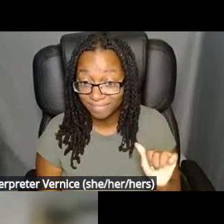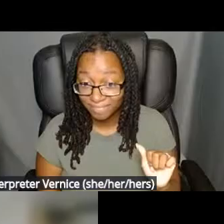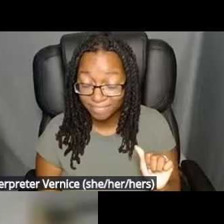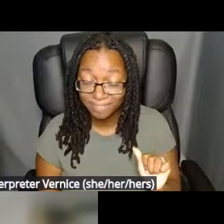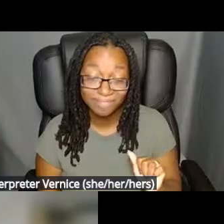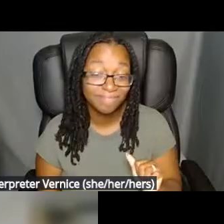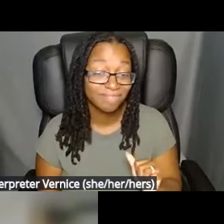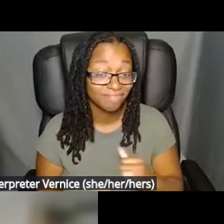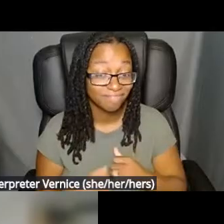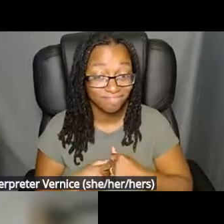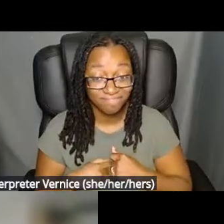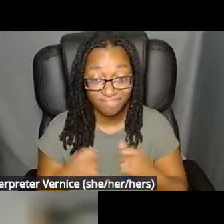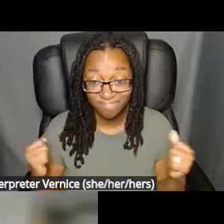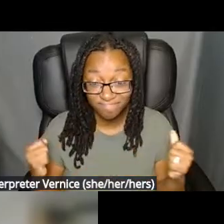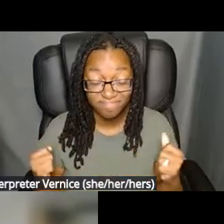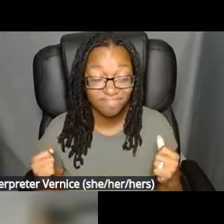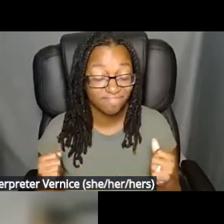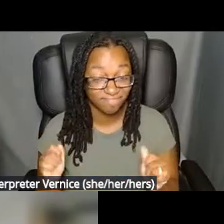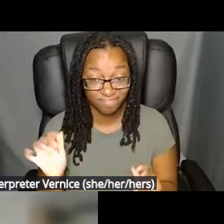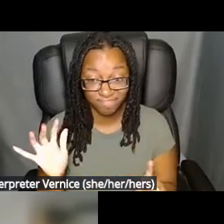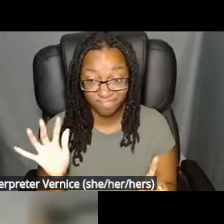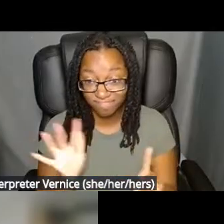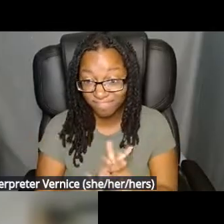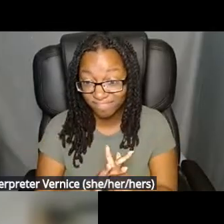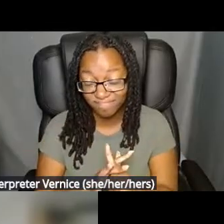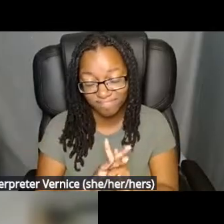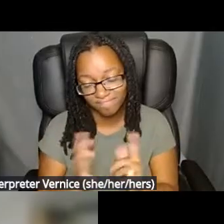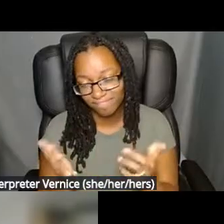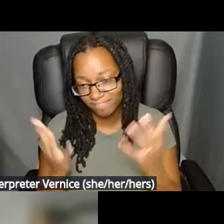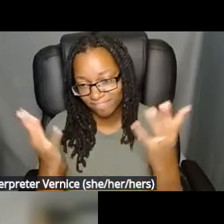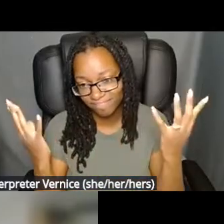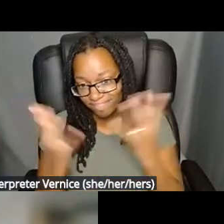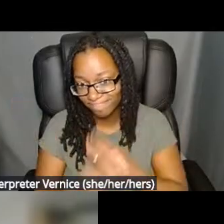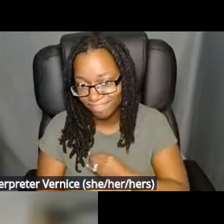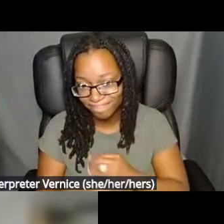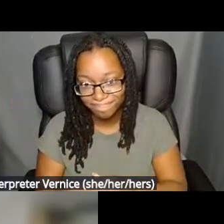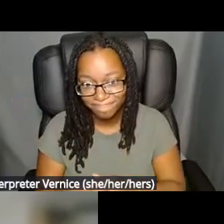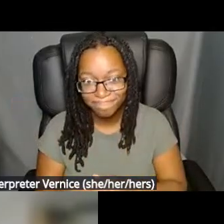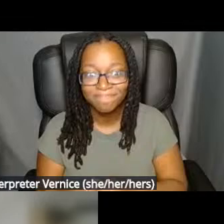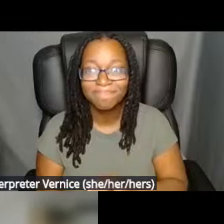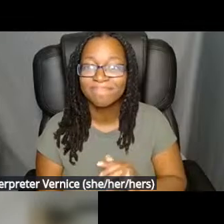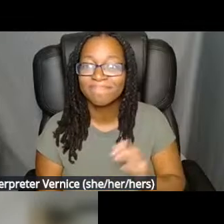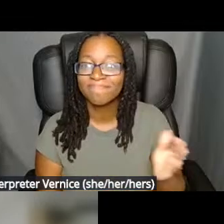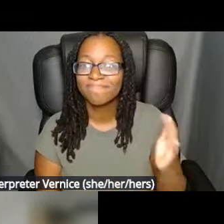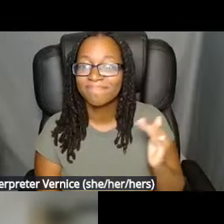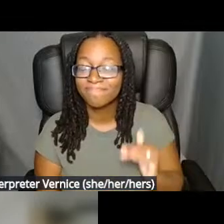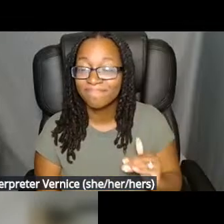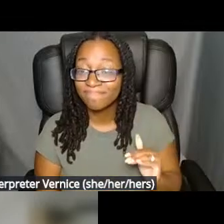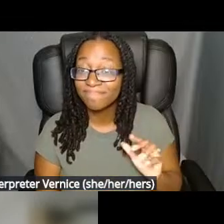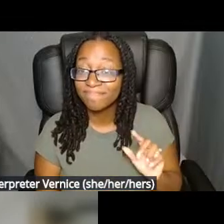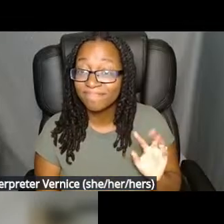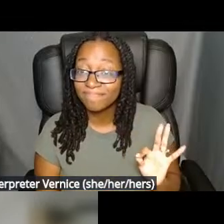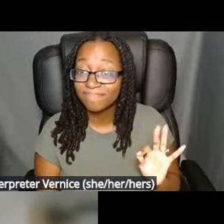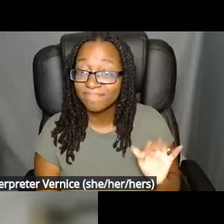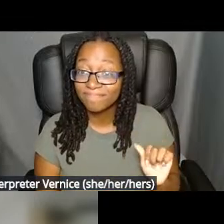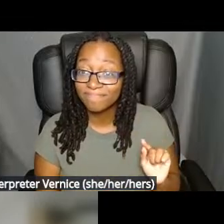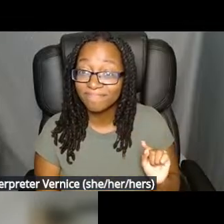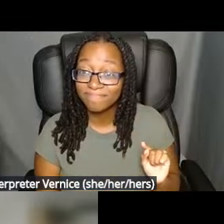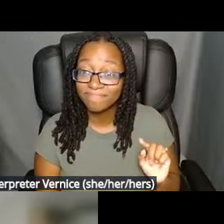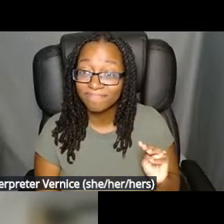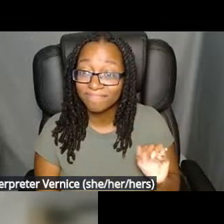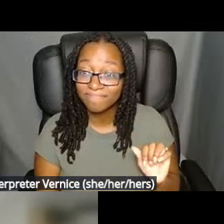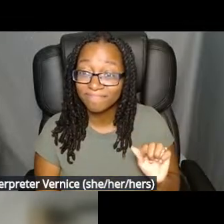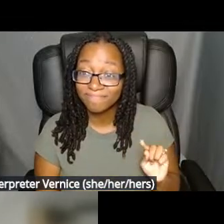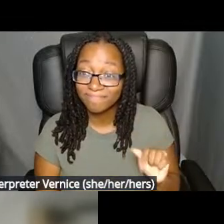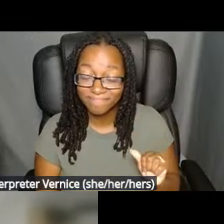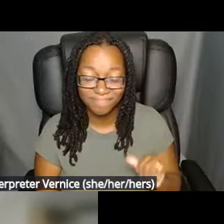And so that's lovely to hear. Fatmata? Yeah, Dr. Tanya, that was, yeah, just saying yes to just